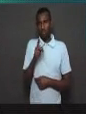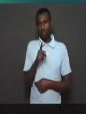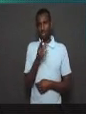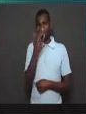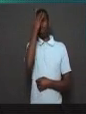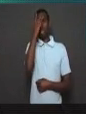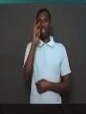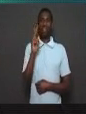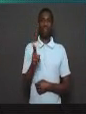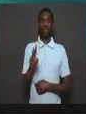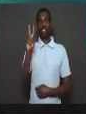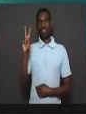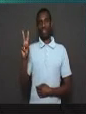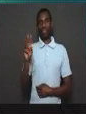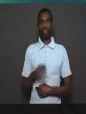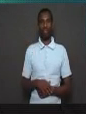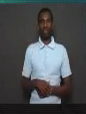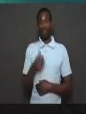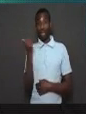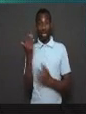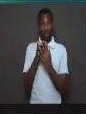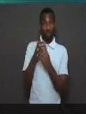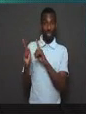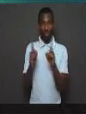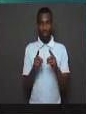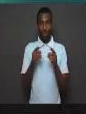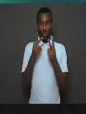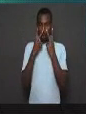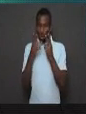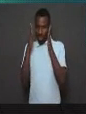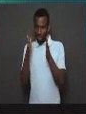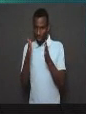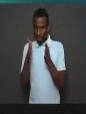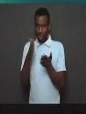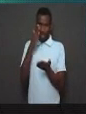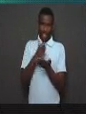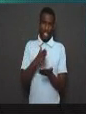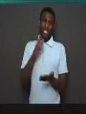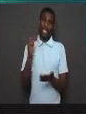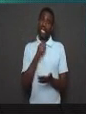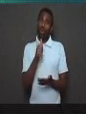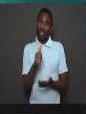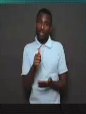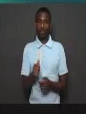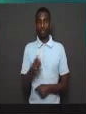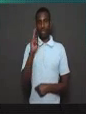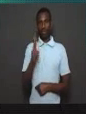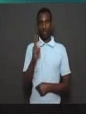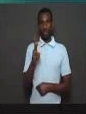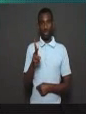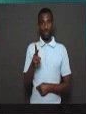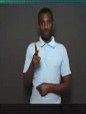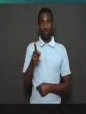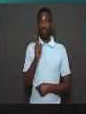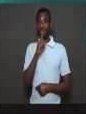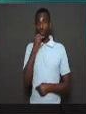On the other hand, if the observer is not stationary, the velocity is referred